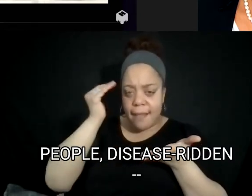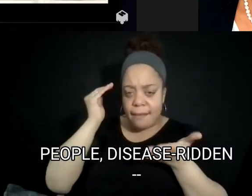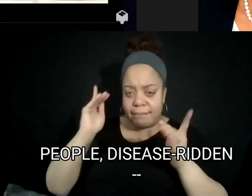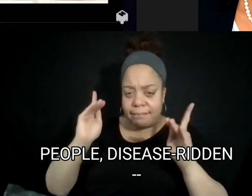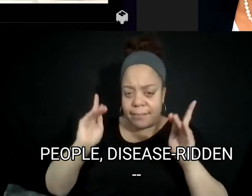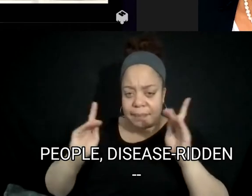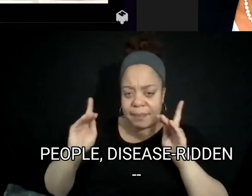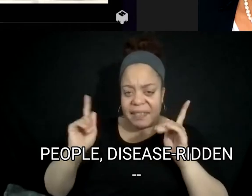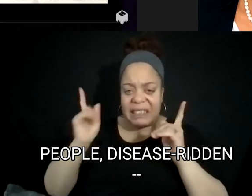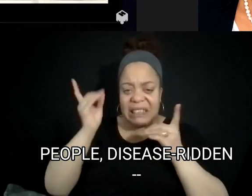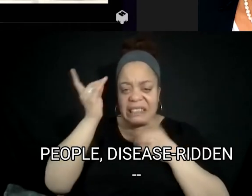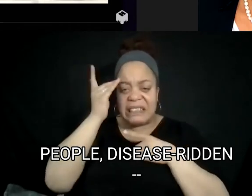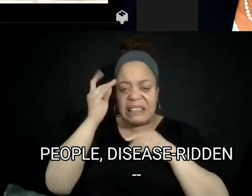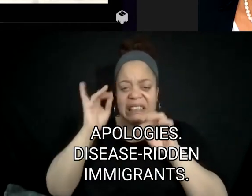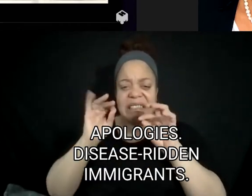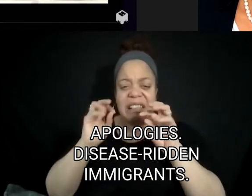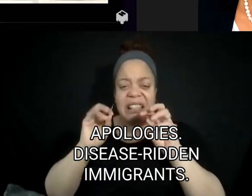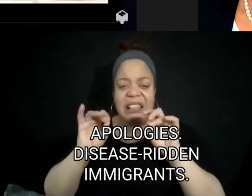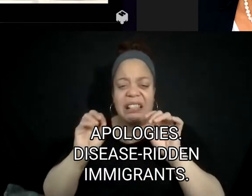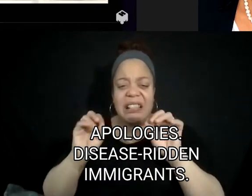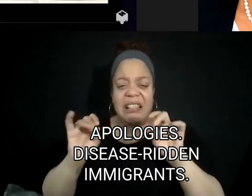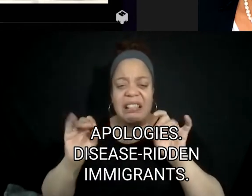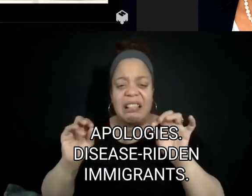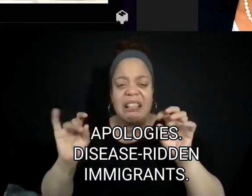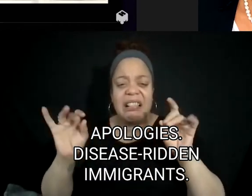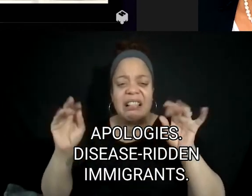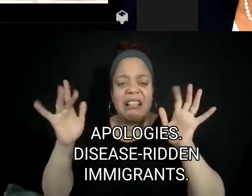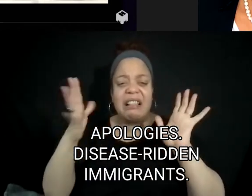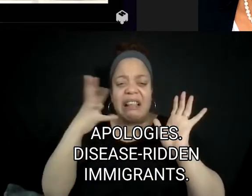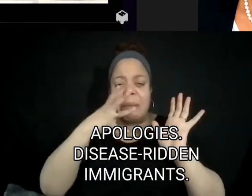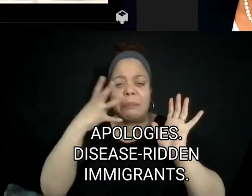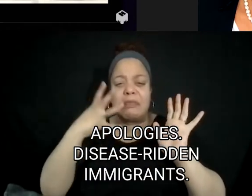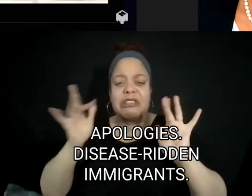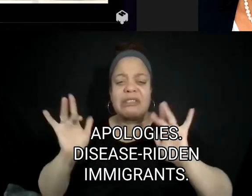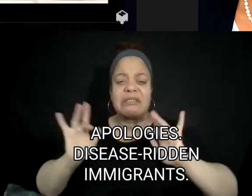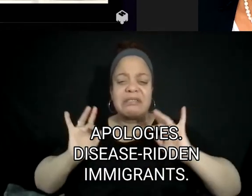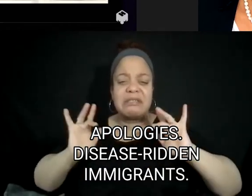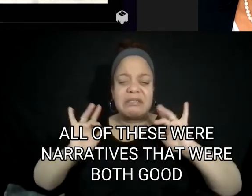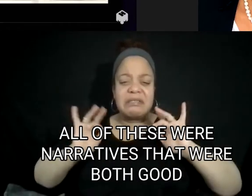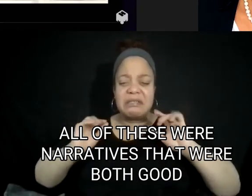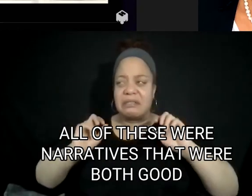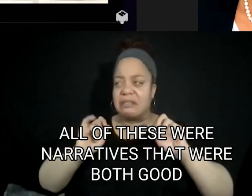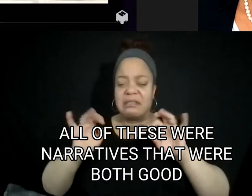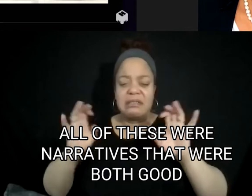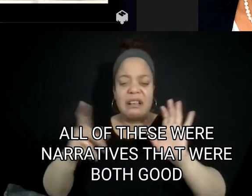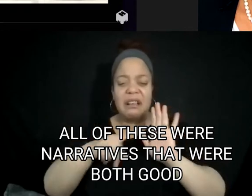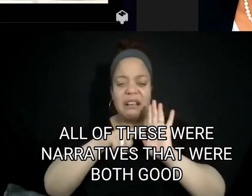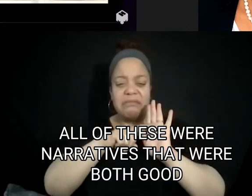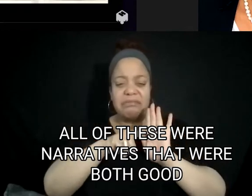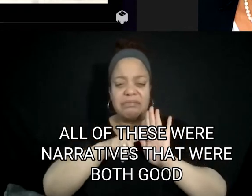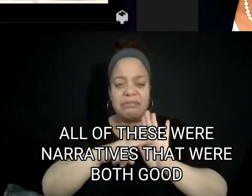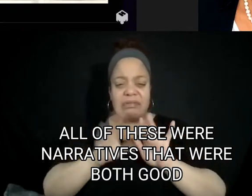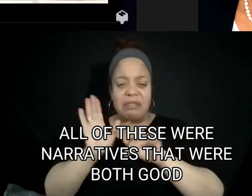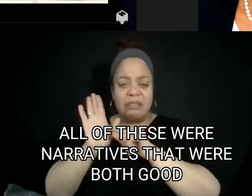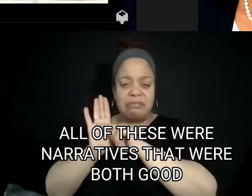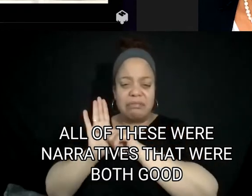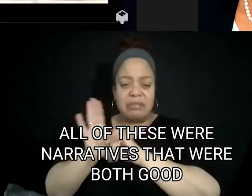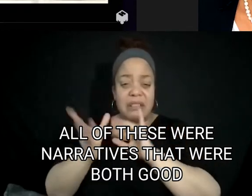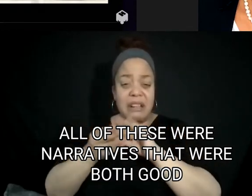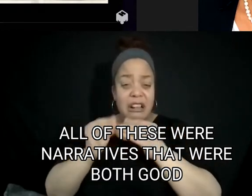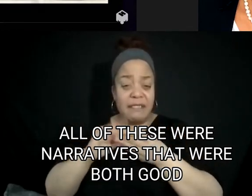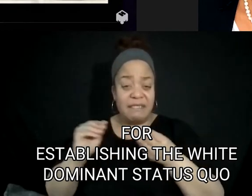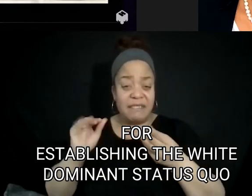narratives that were, you know, both good for establishing a white dominant status quo and were also, you know, highly